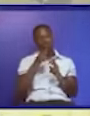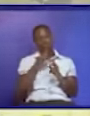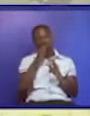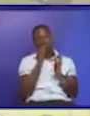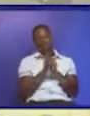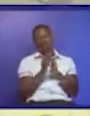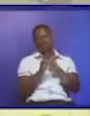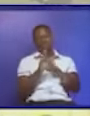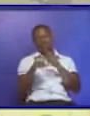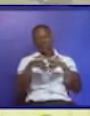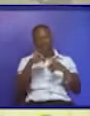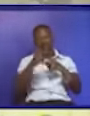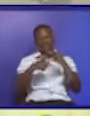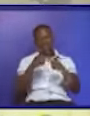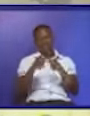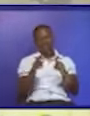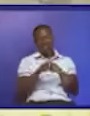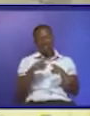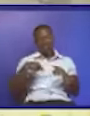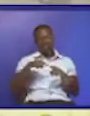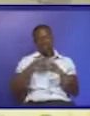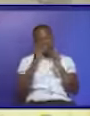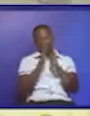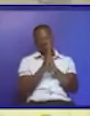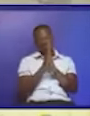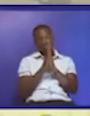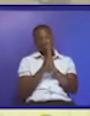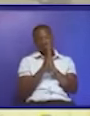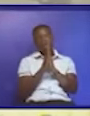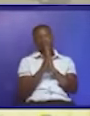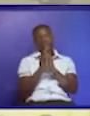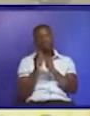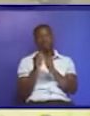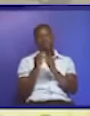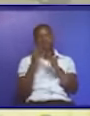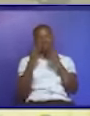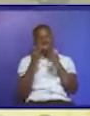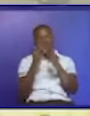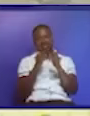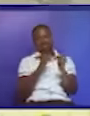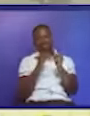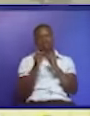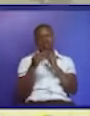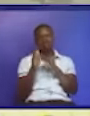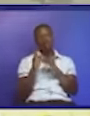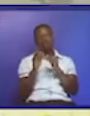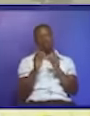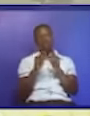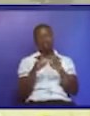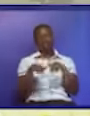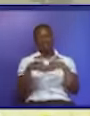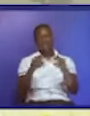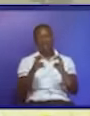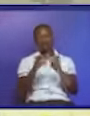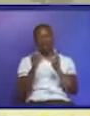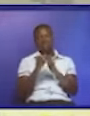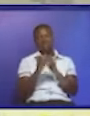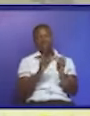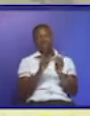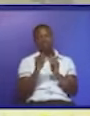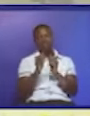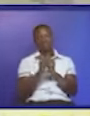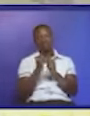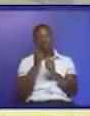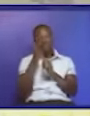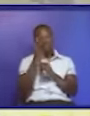will grant us grace as we pray. We watch the power of God. An opportunity is going to be given to you to do that with understanding.